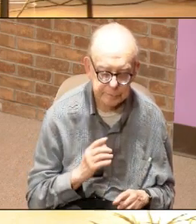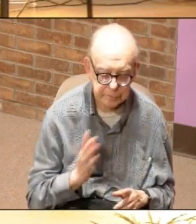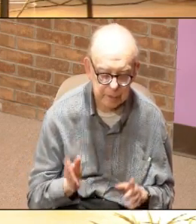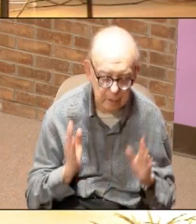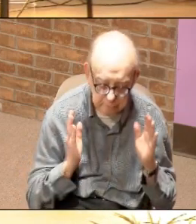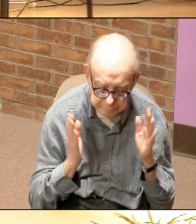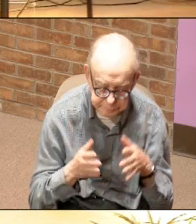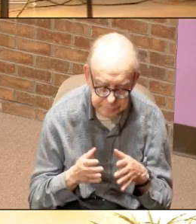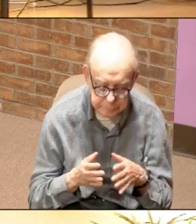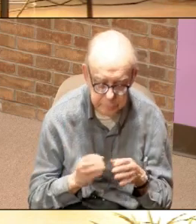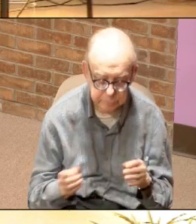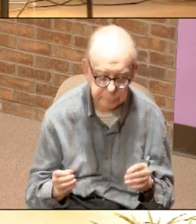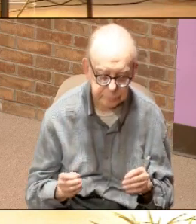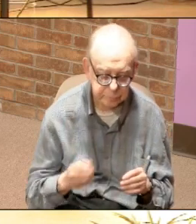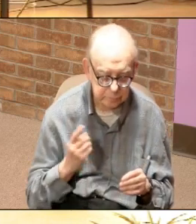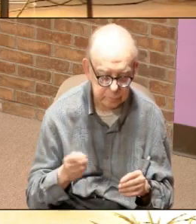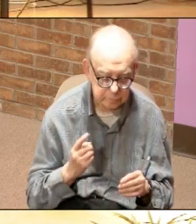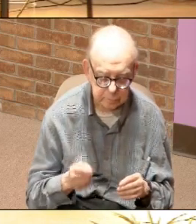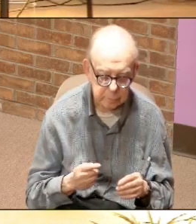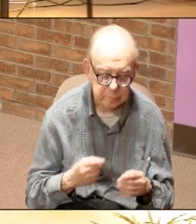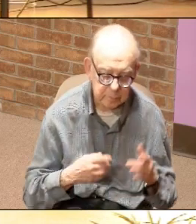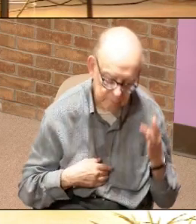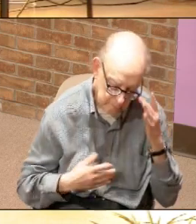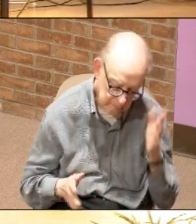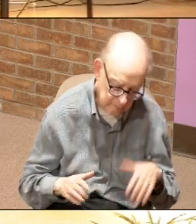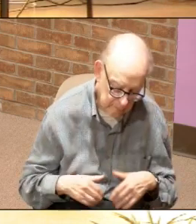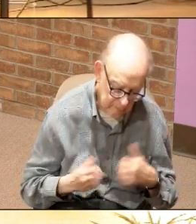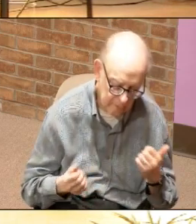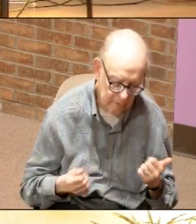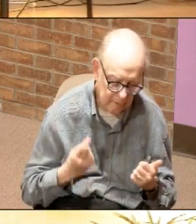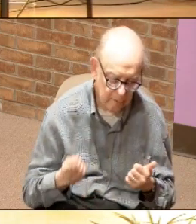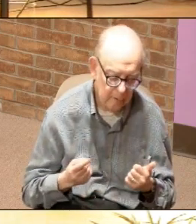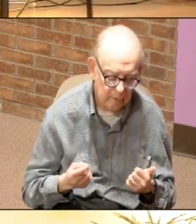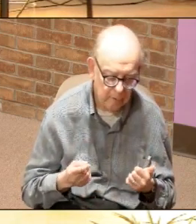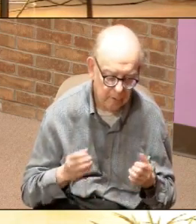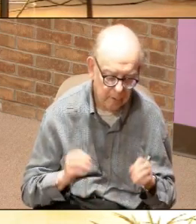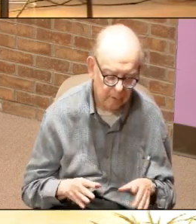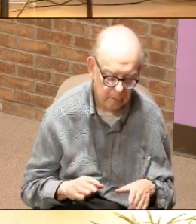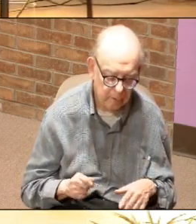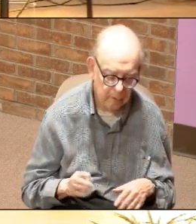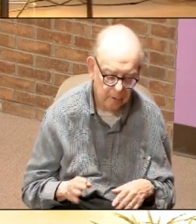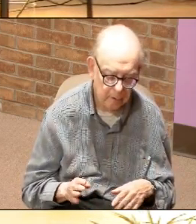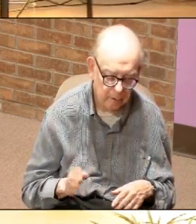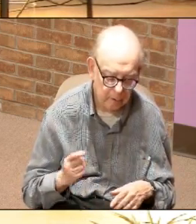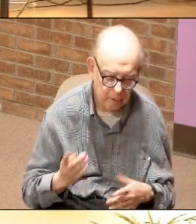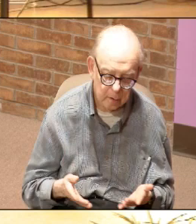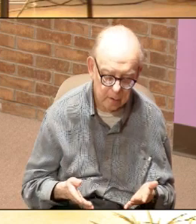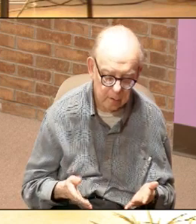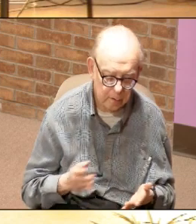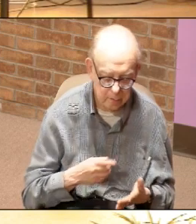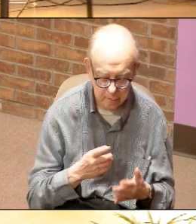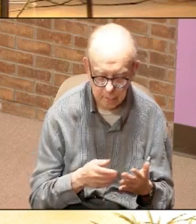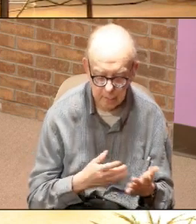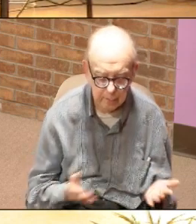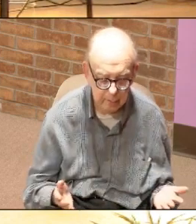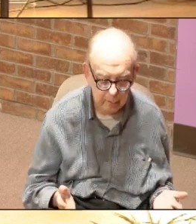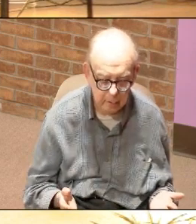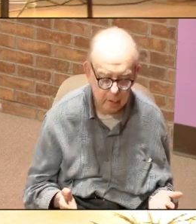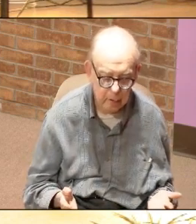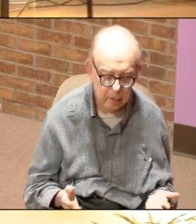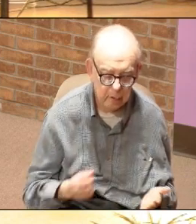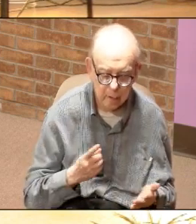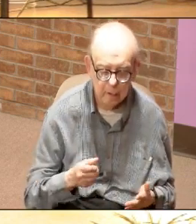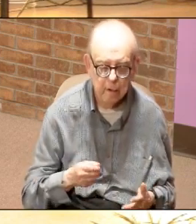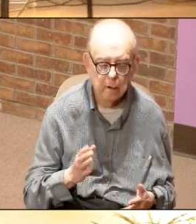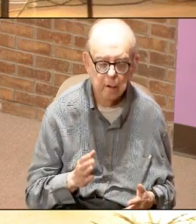to get your attention and you think it's a sickness in your life. You think it's you losing your job. You think it's this and you think it's that. And you